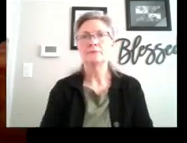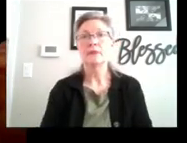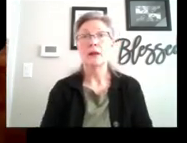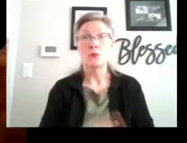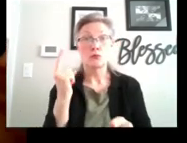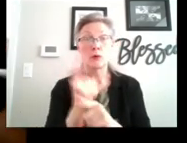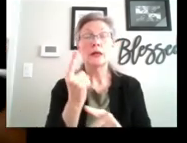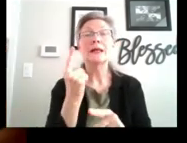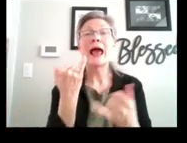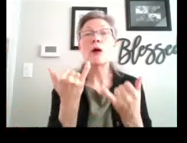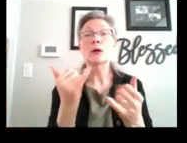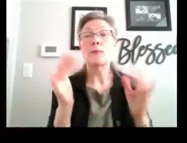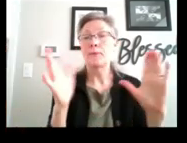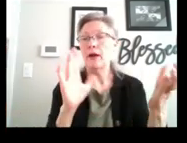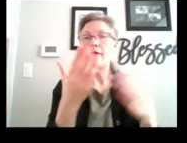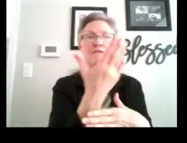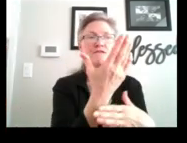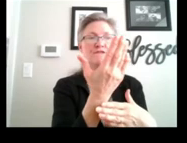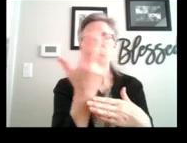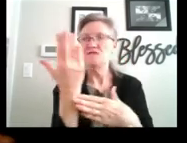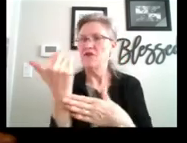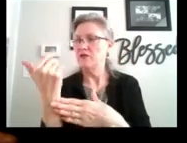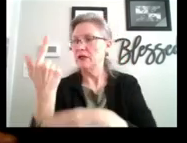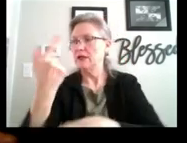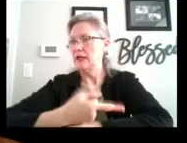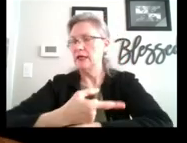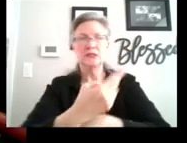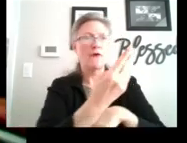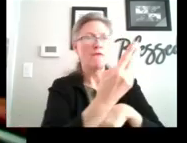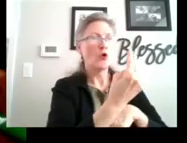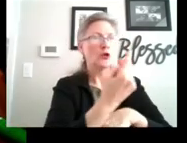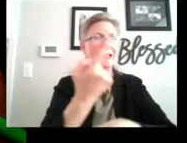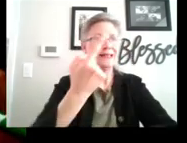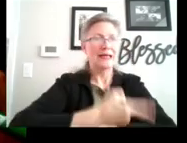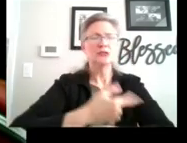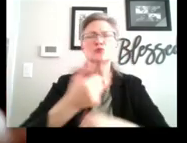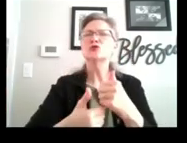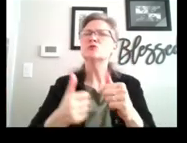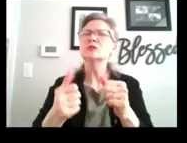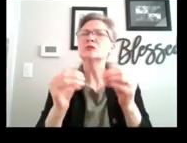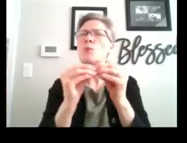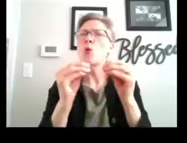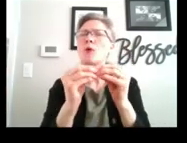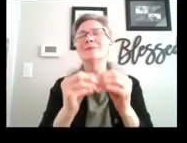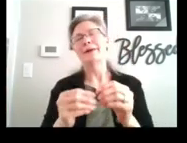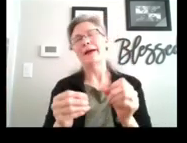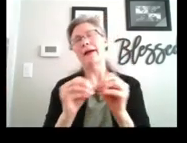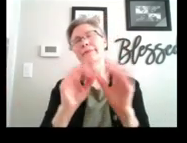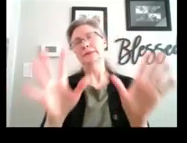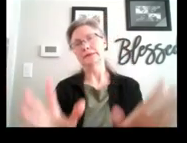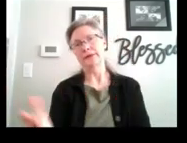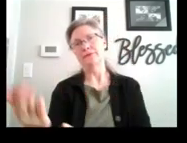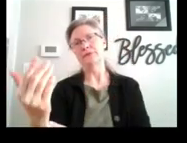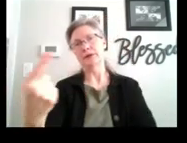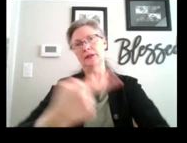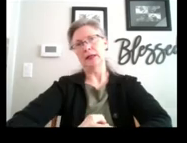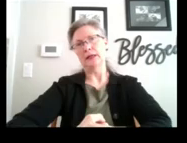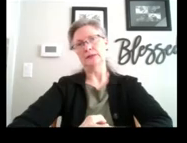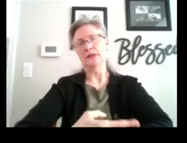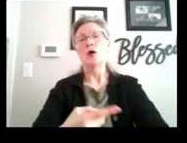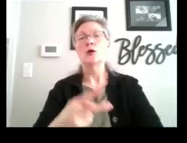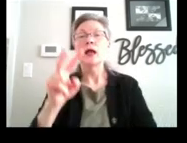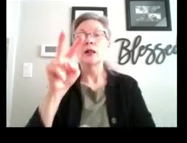right? So now I can compare 15 days and 14 days. Which one's greater? Obviously 15 days. Let's look down